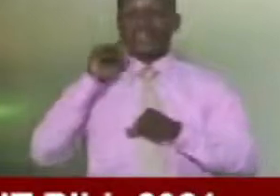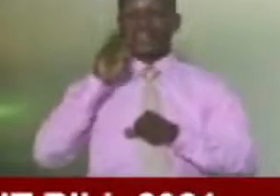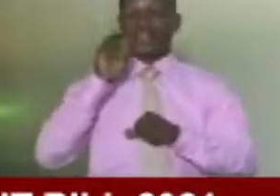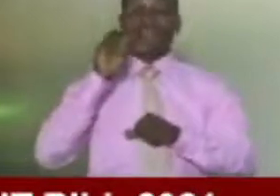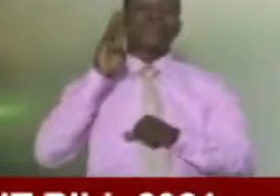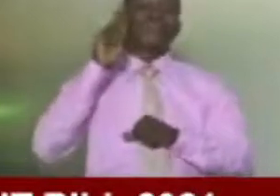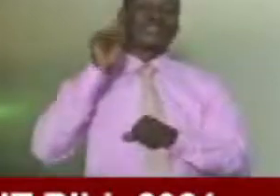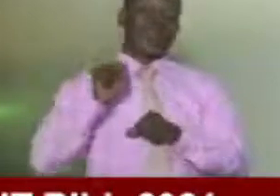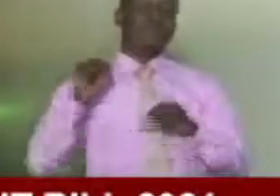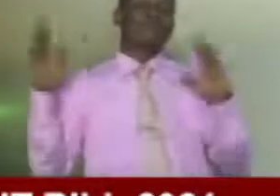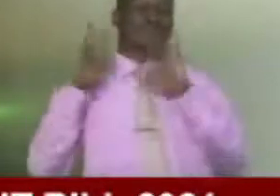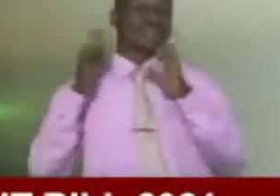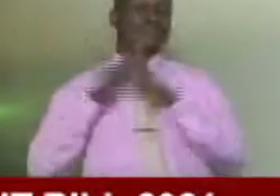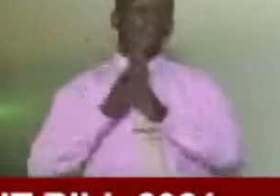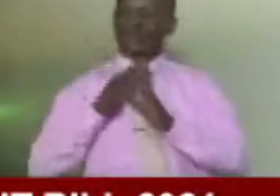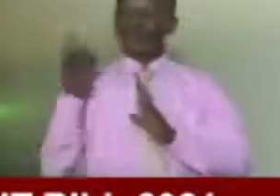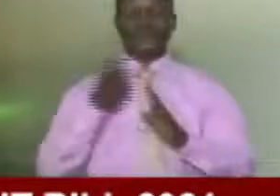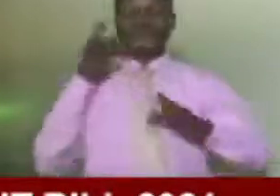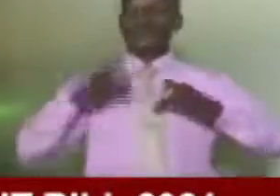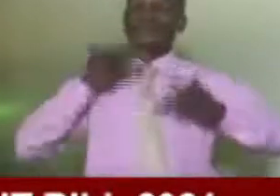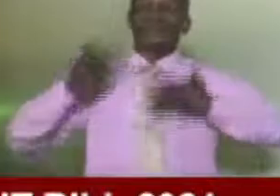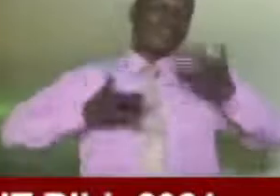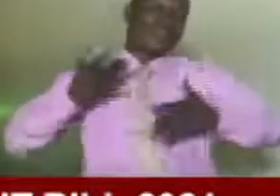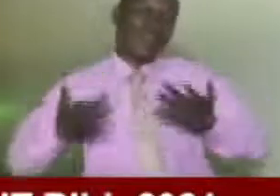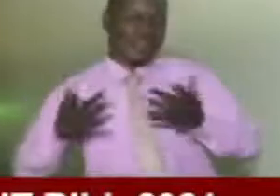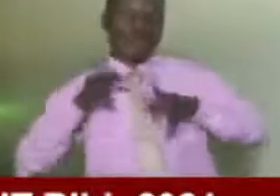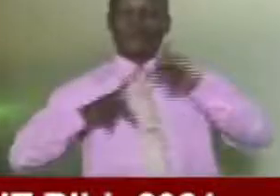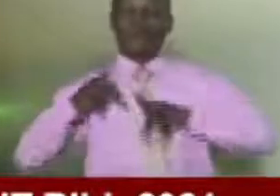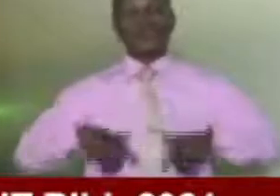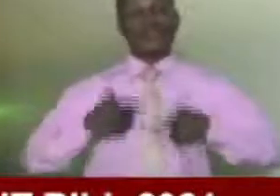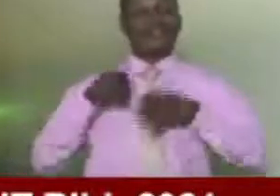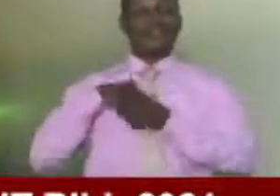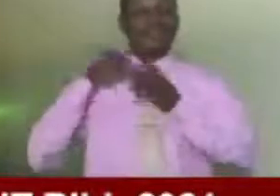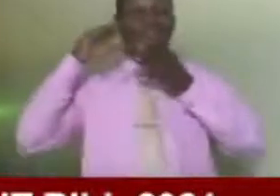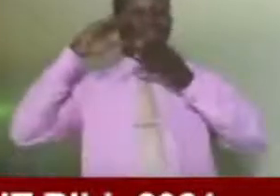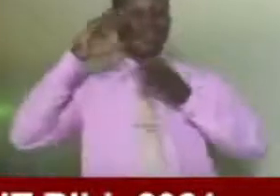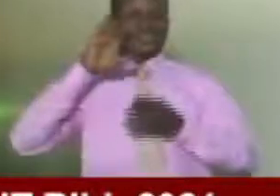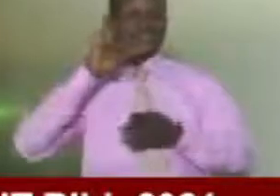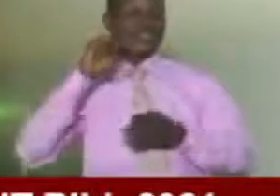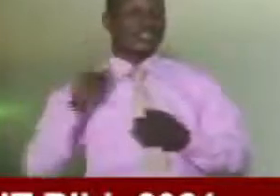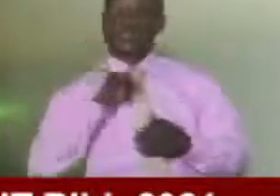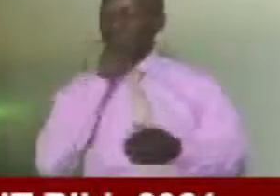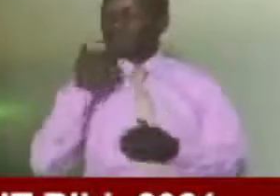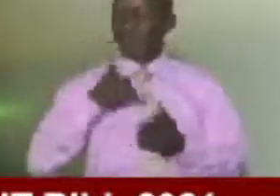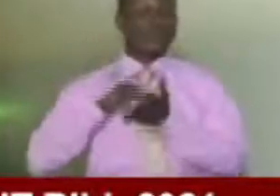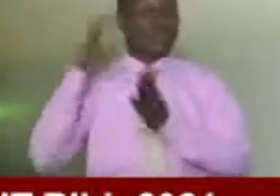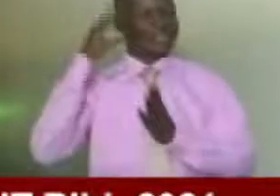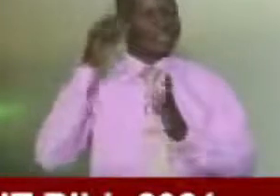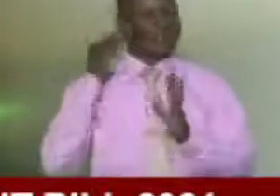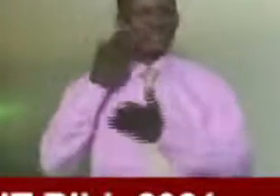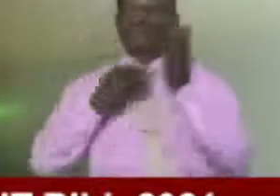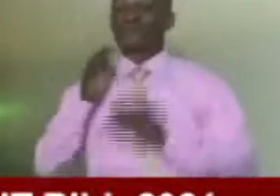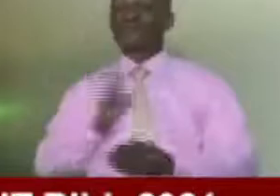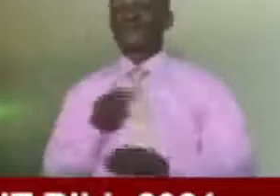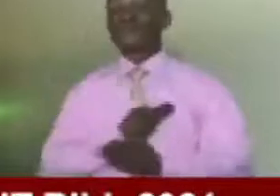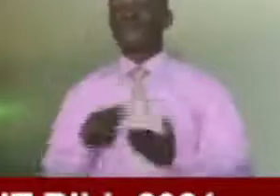and it's a replica of what you find there. Those who lived in the city may not have that kind of experience. It's historical that some of us have gathered in this